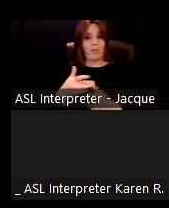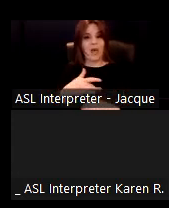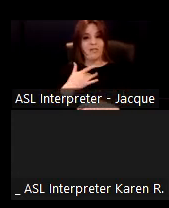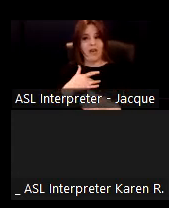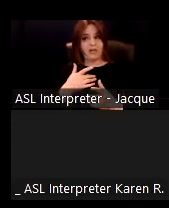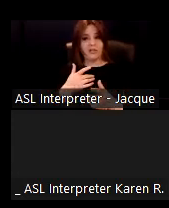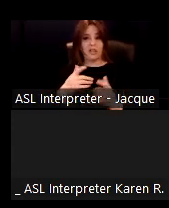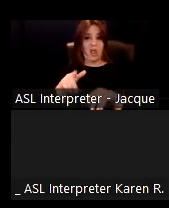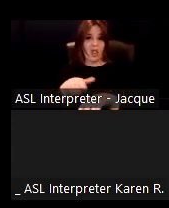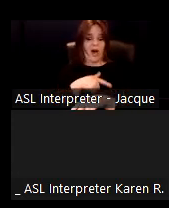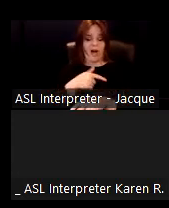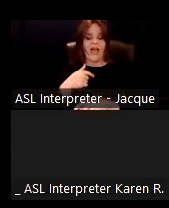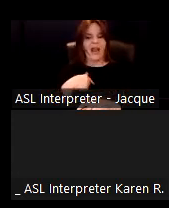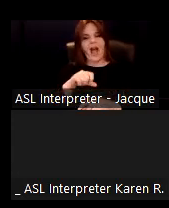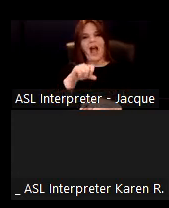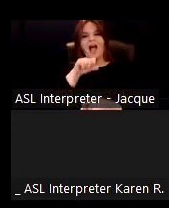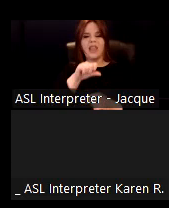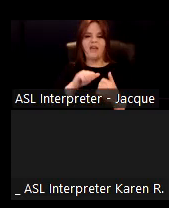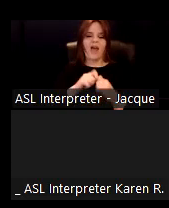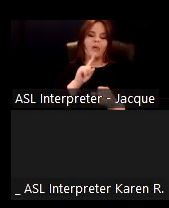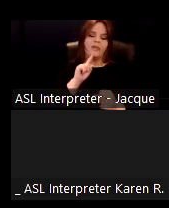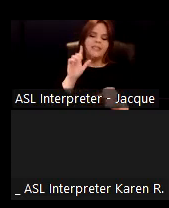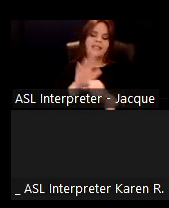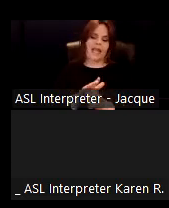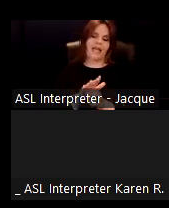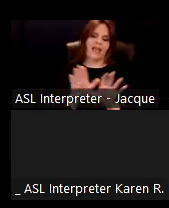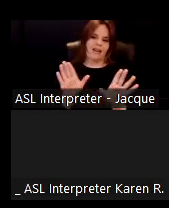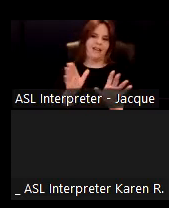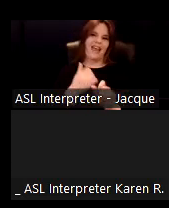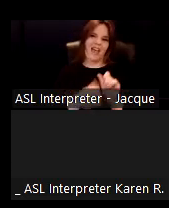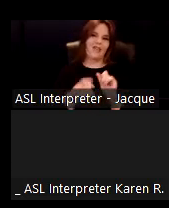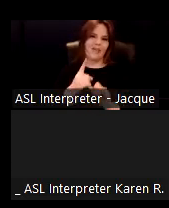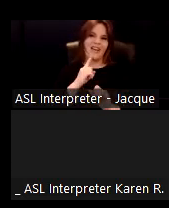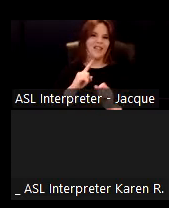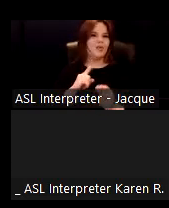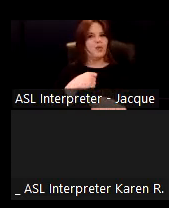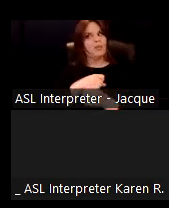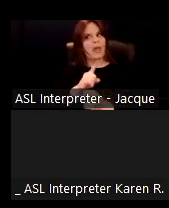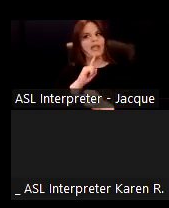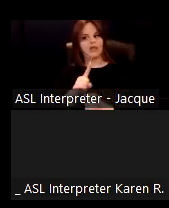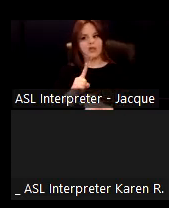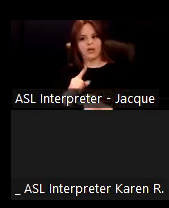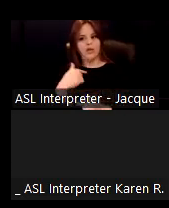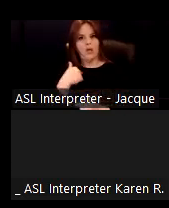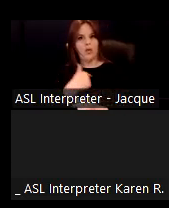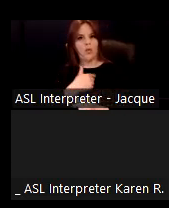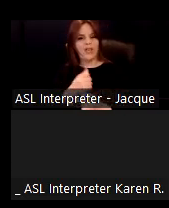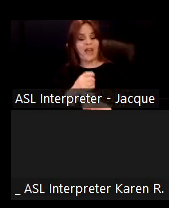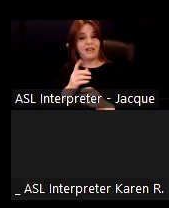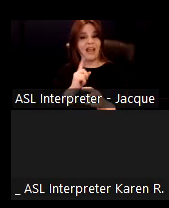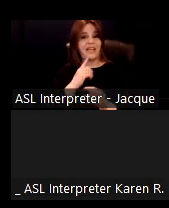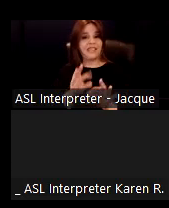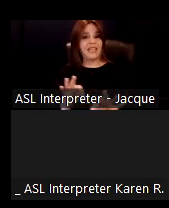of time, and I love how dedicated everybody is to ensuring that we get a significant amount